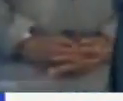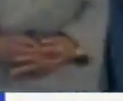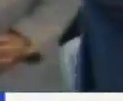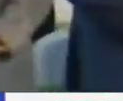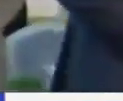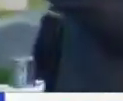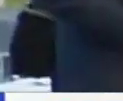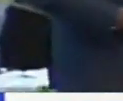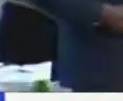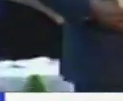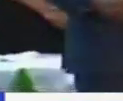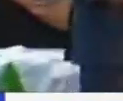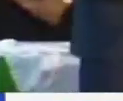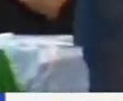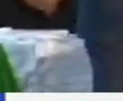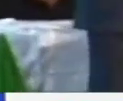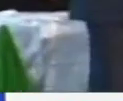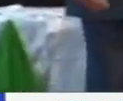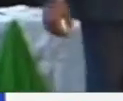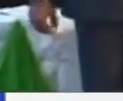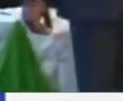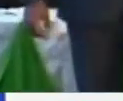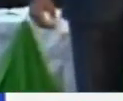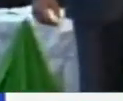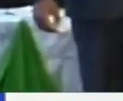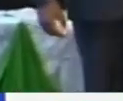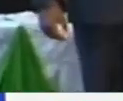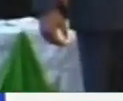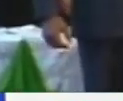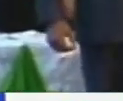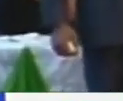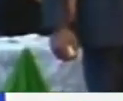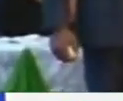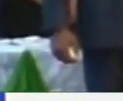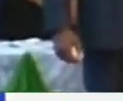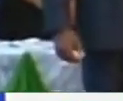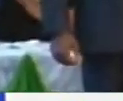you go. We thank you very much. So we will have our national anthem.